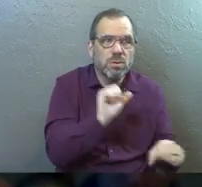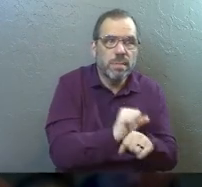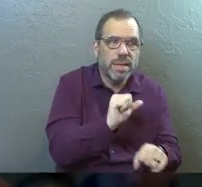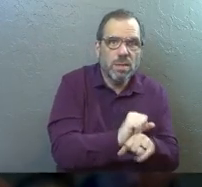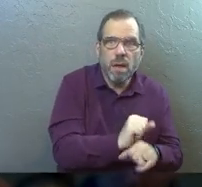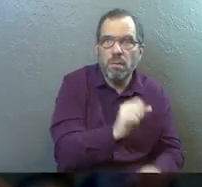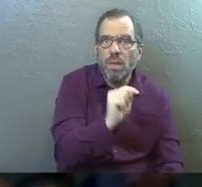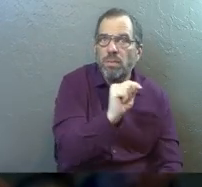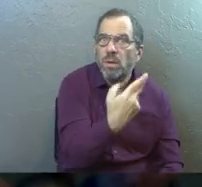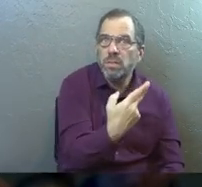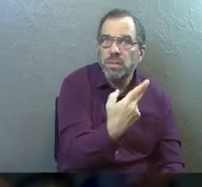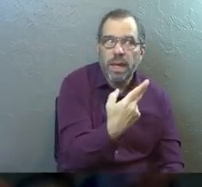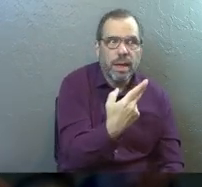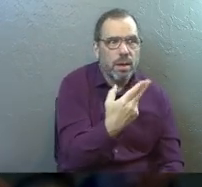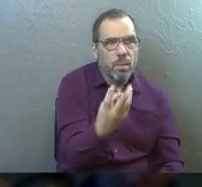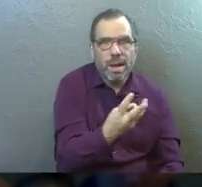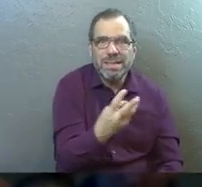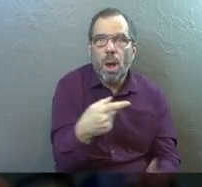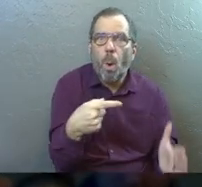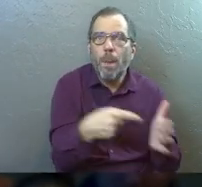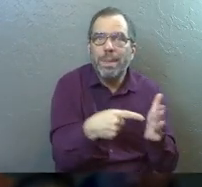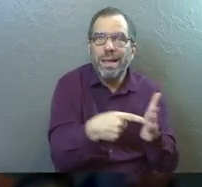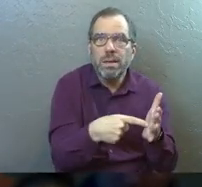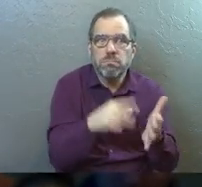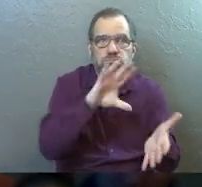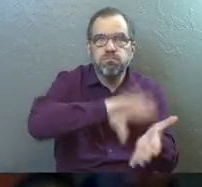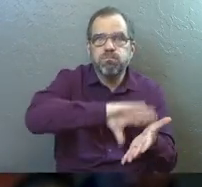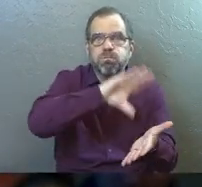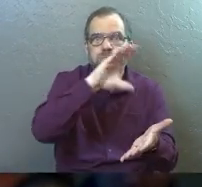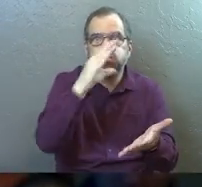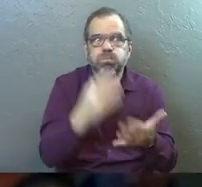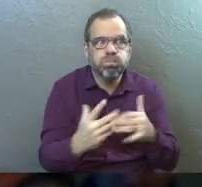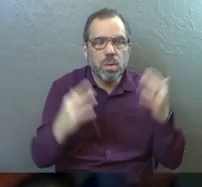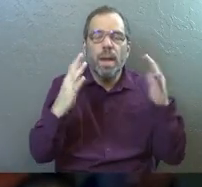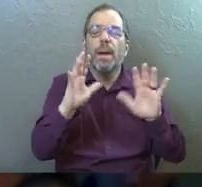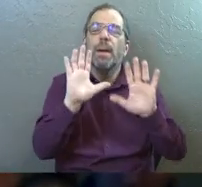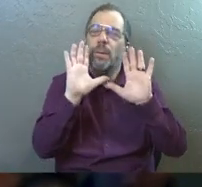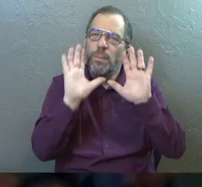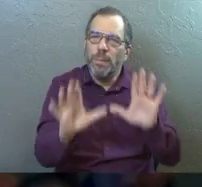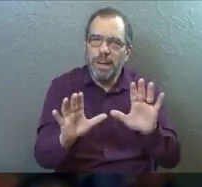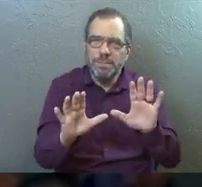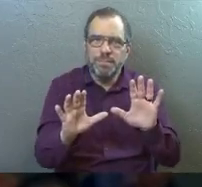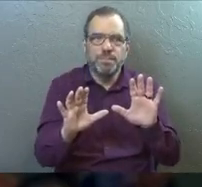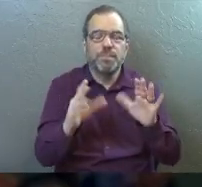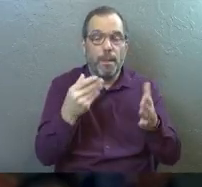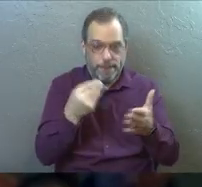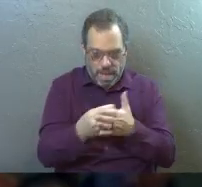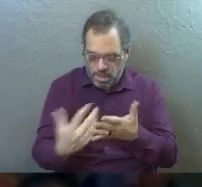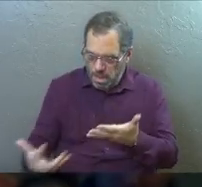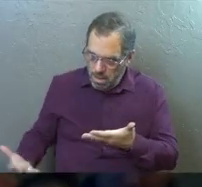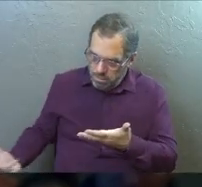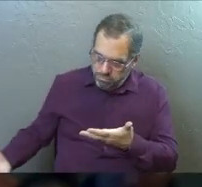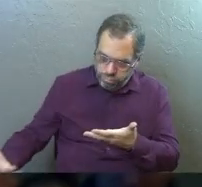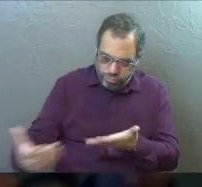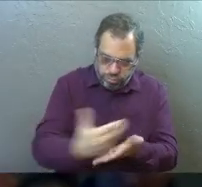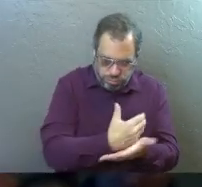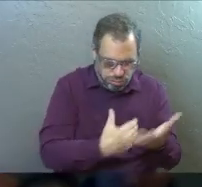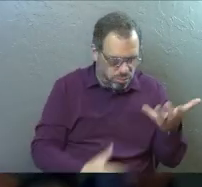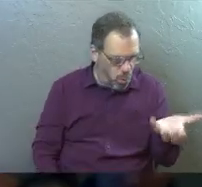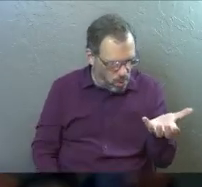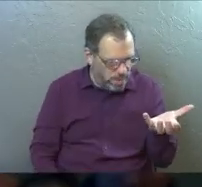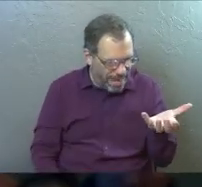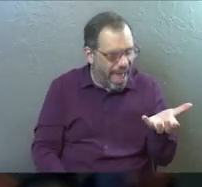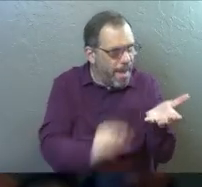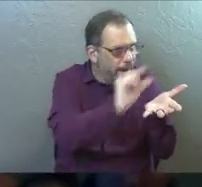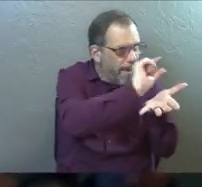before Friday? Or what if the bills are too much? Wouldn't you rather get all the money in and then know that